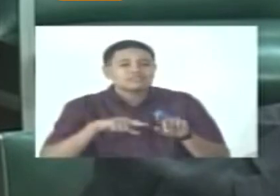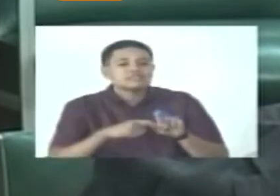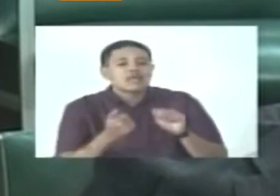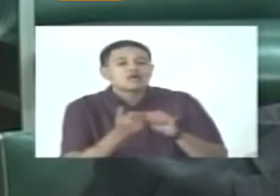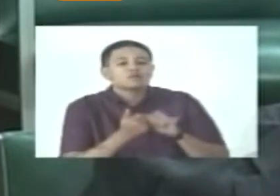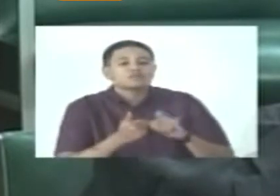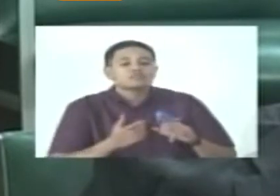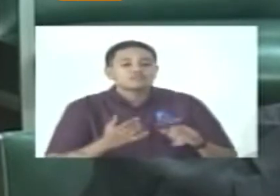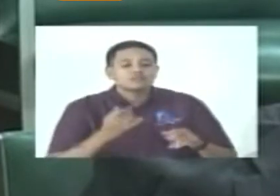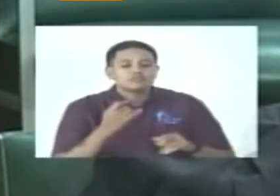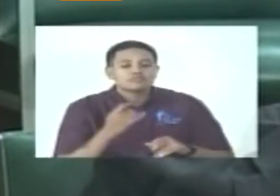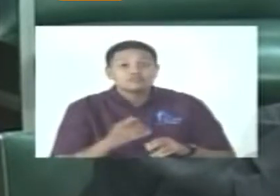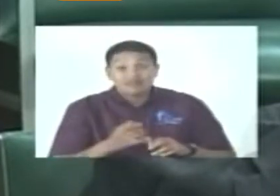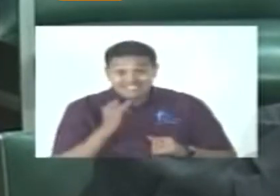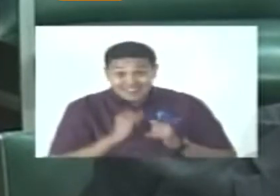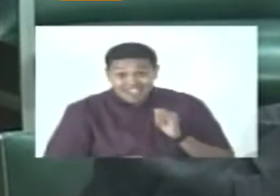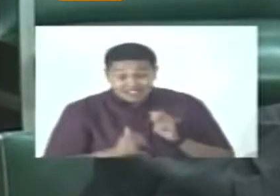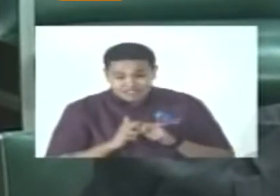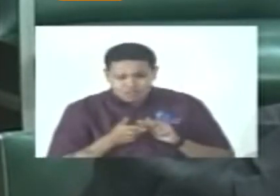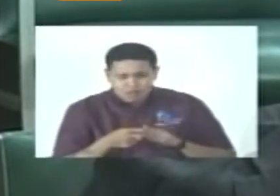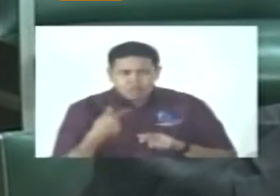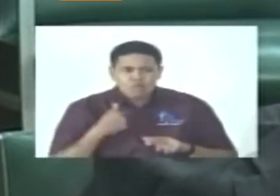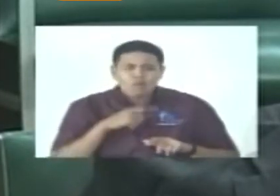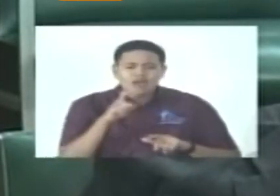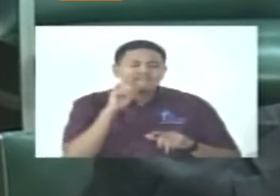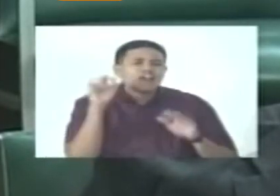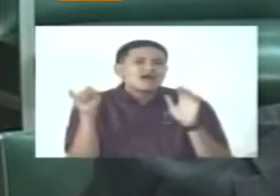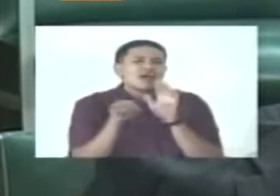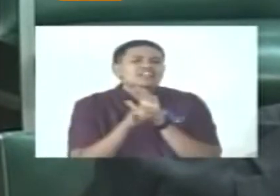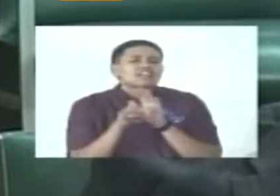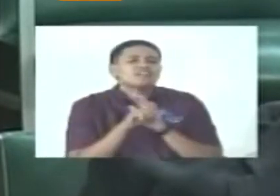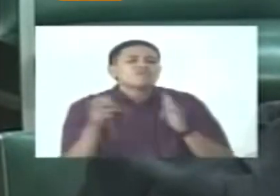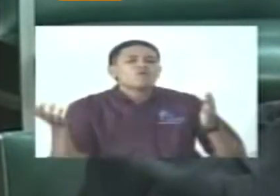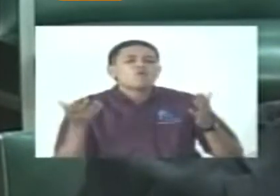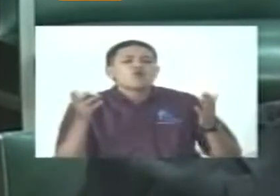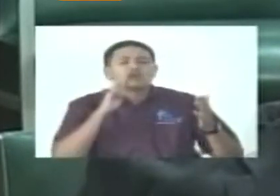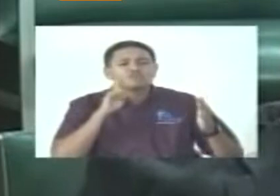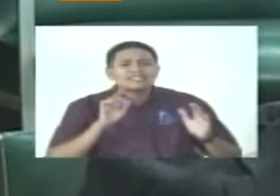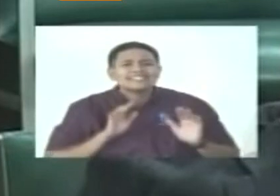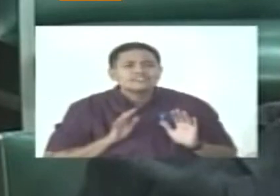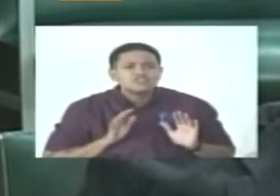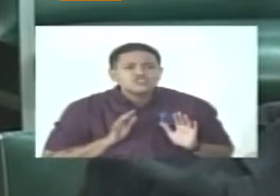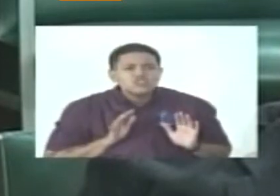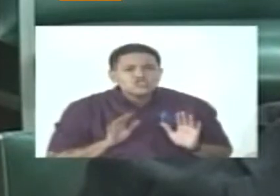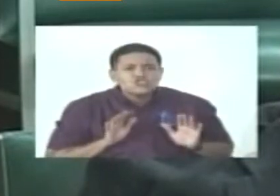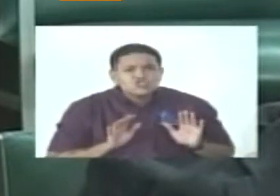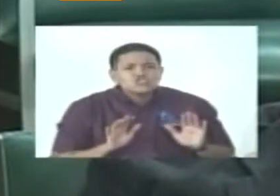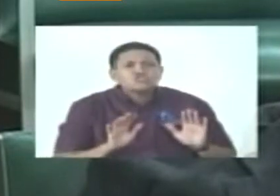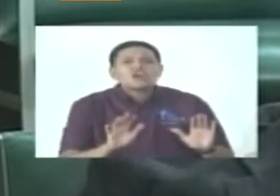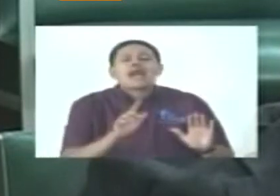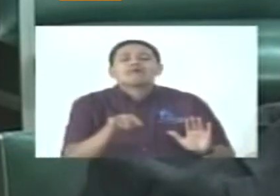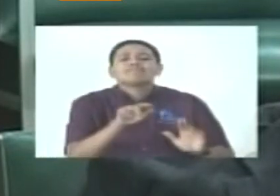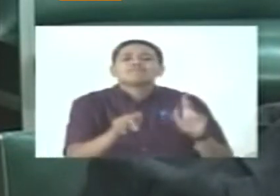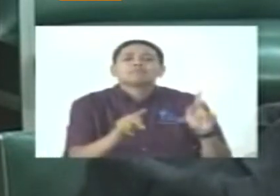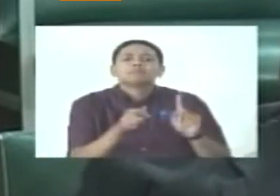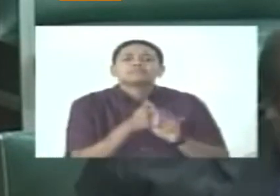the bottom of the problem. And we have to identify what drives these people to